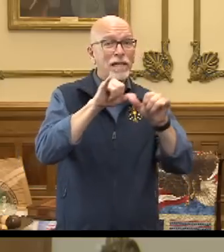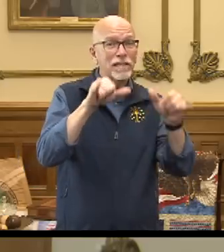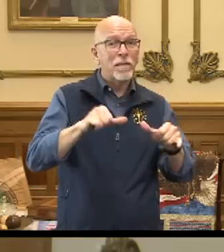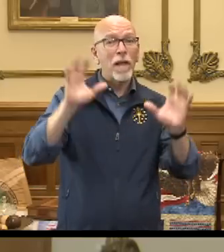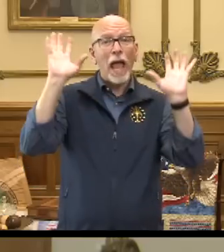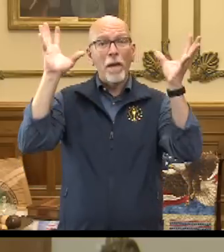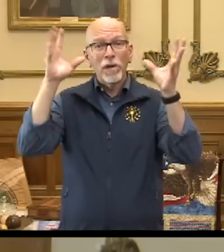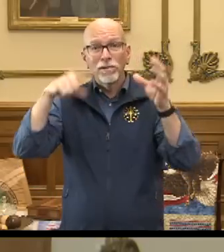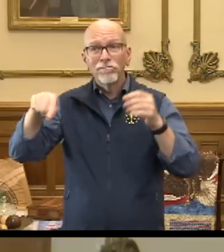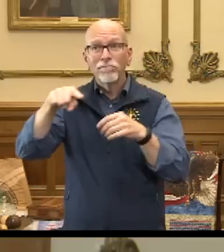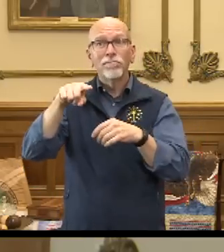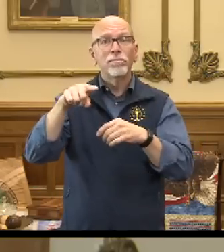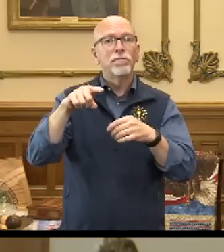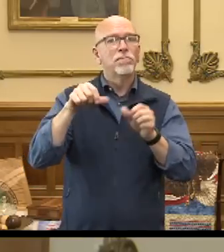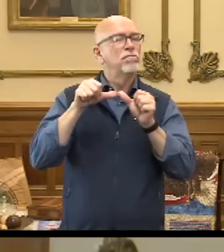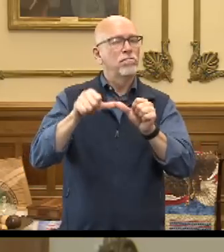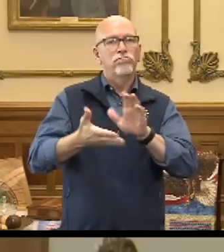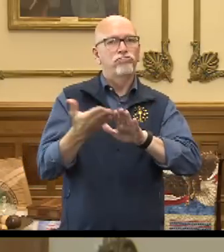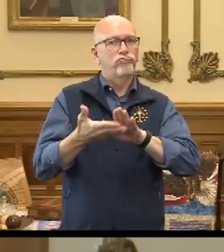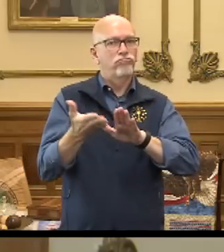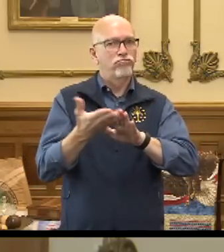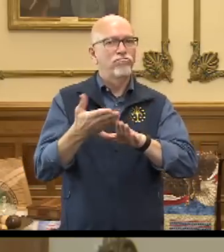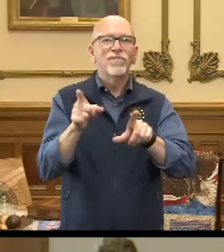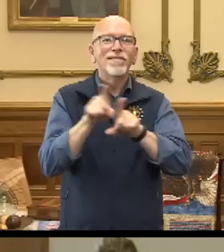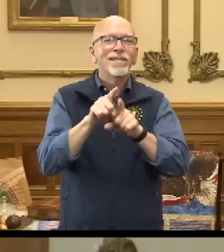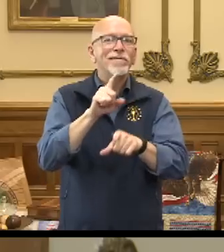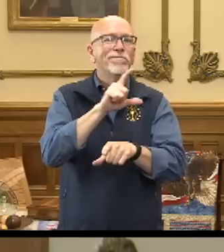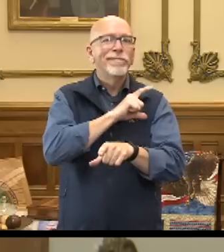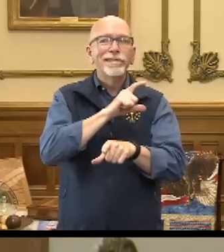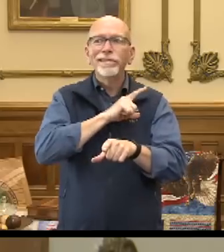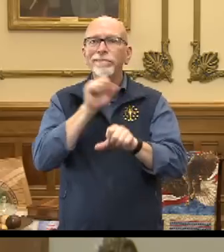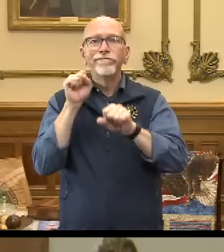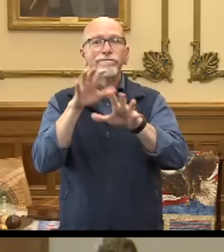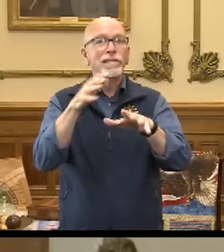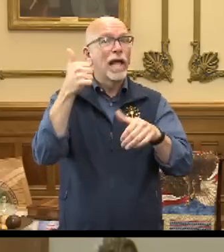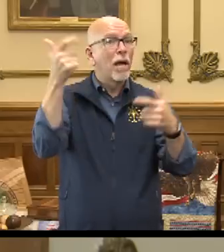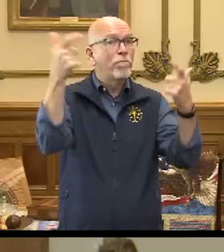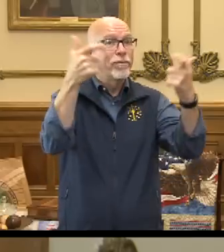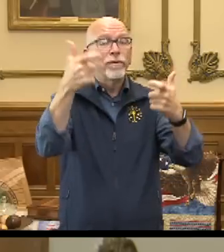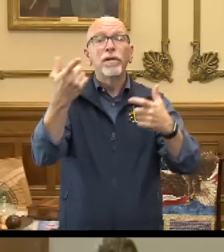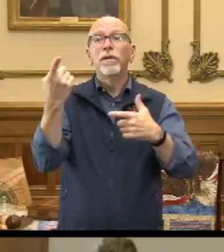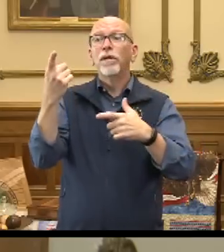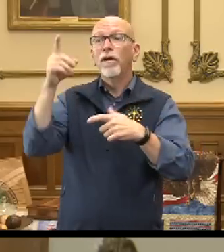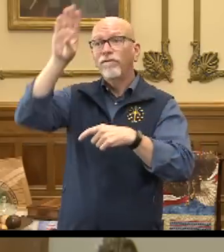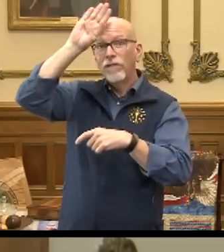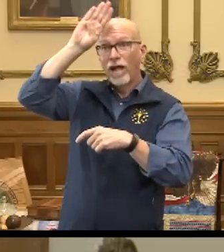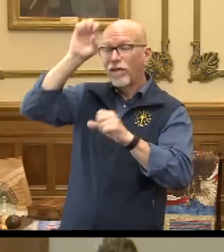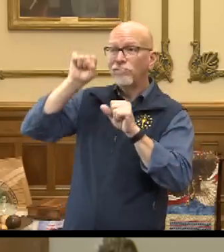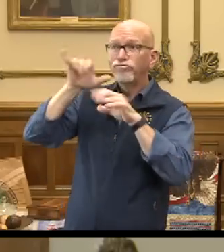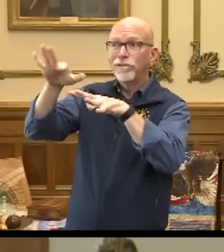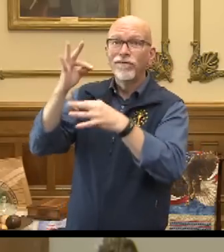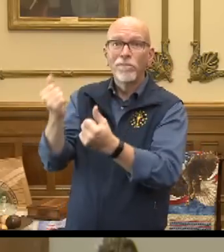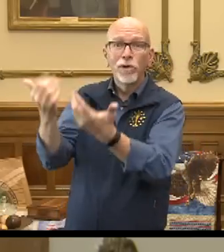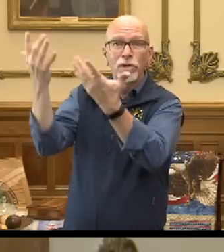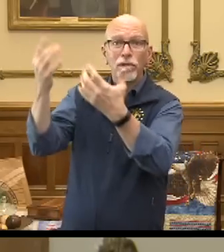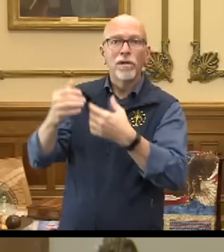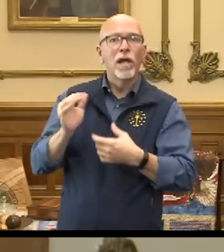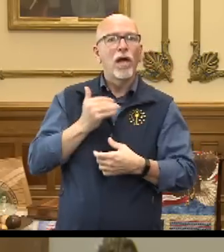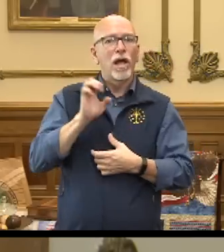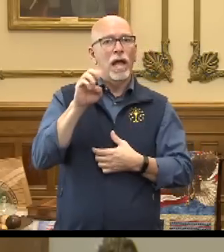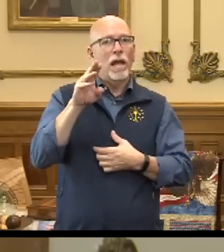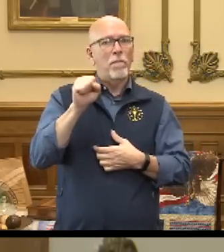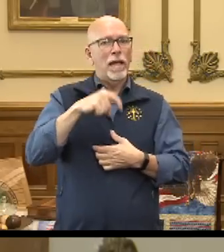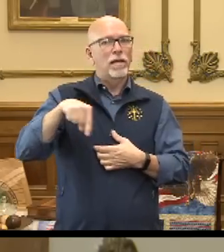ambulance providers have remained operational. Just like police rush towards the sound of gunfire, firefighters rush into a burning building, our